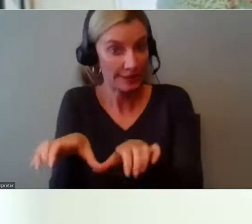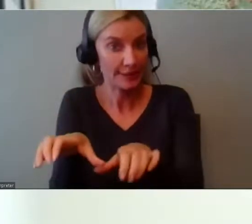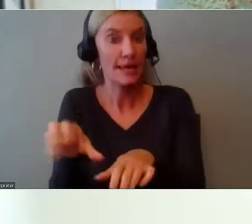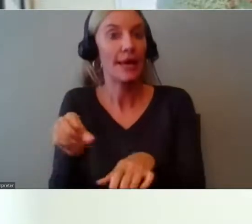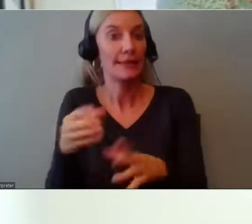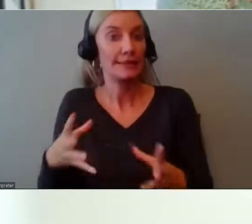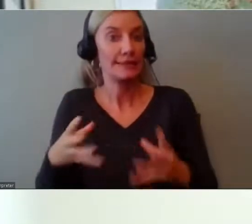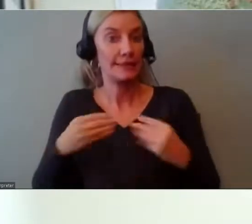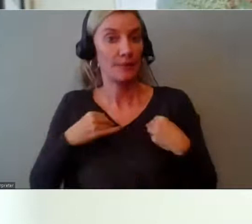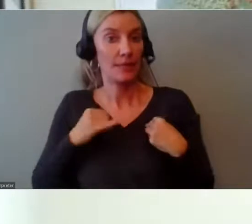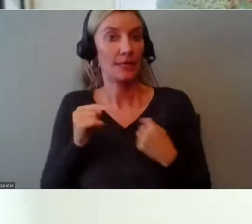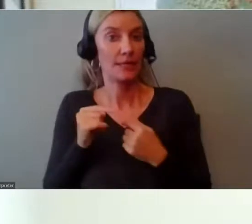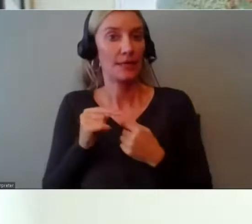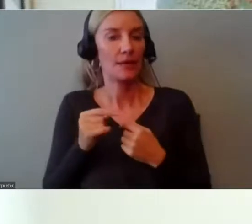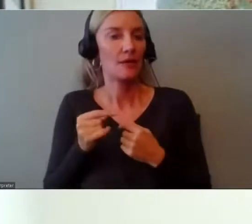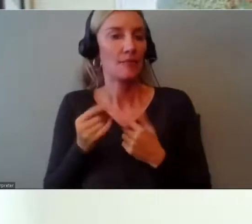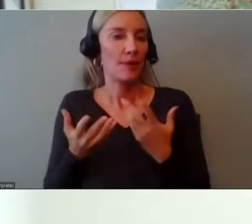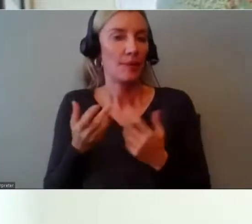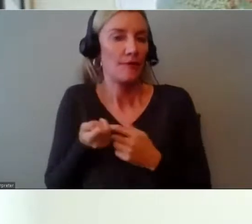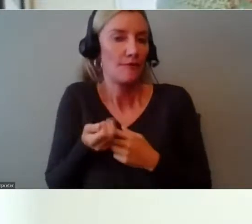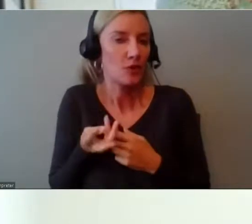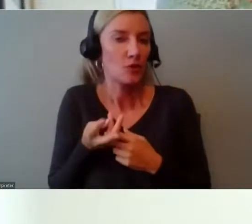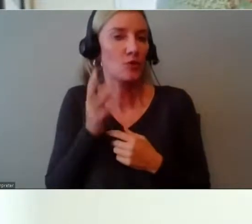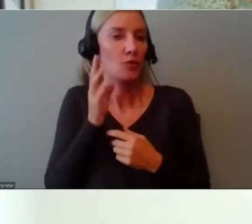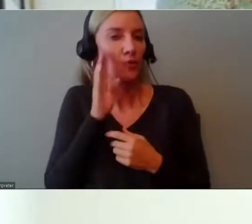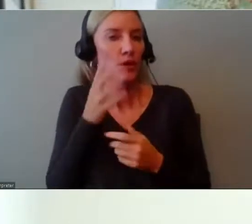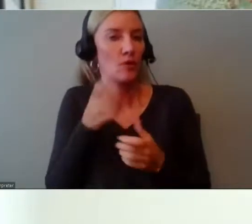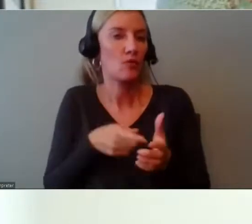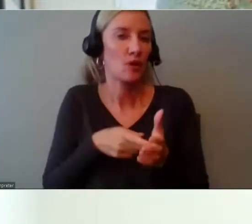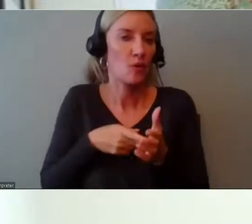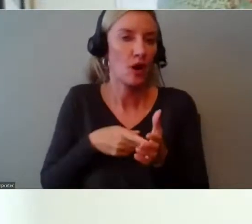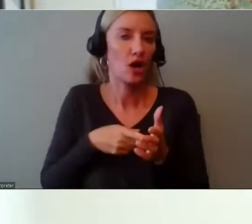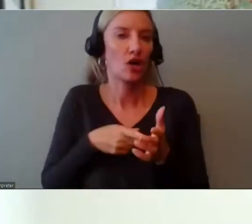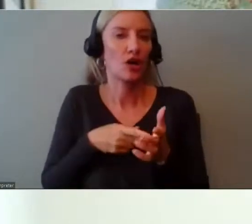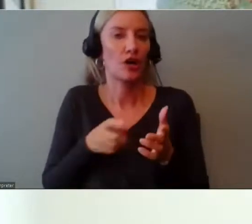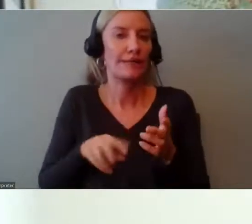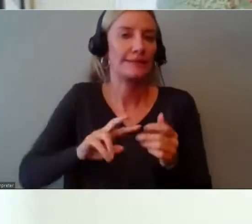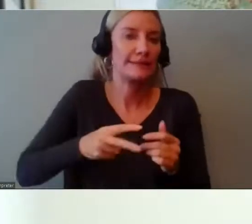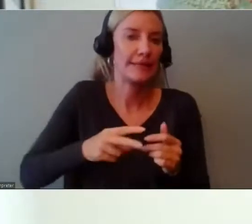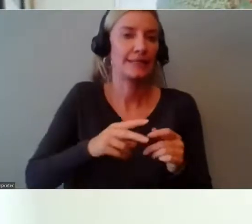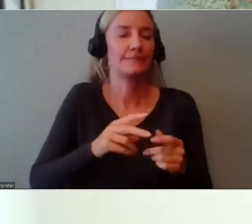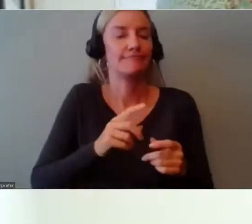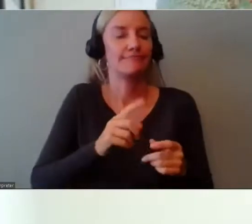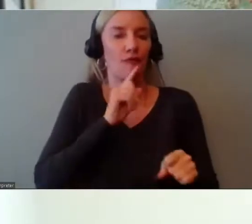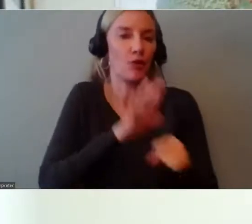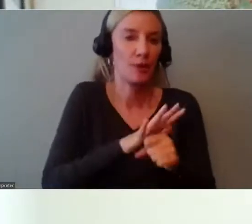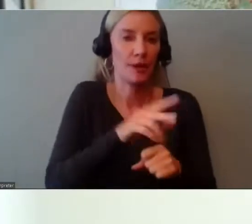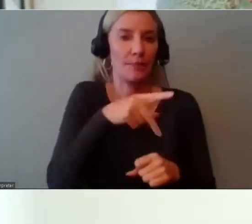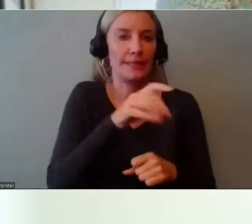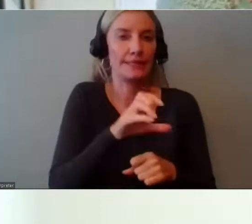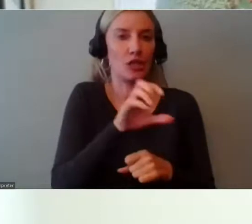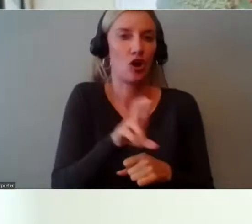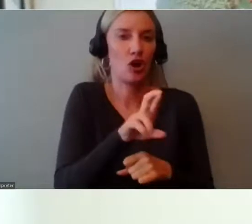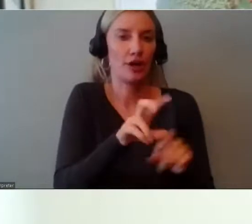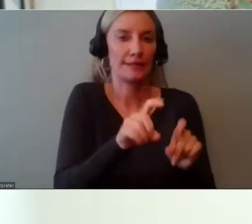value, and very few will require confirmatory PCR tests. But I'm not going to go through